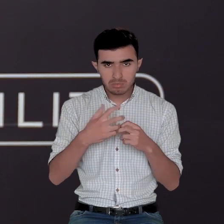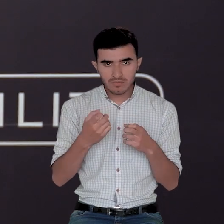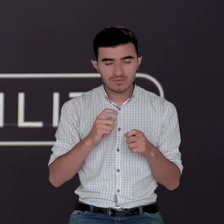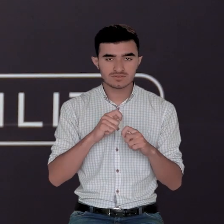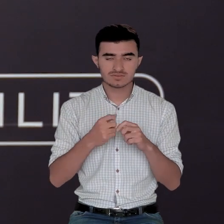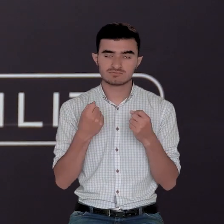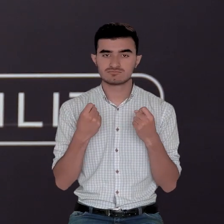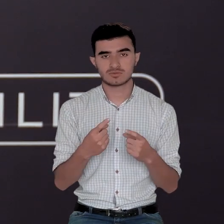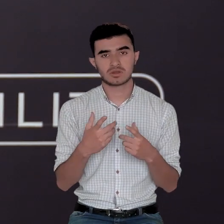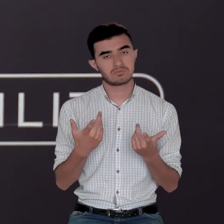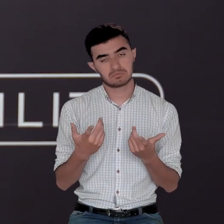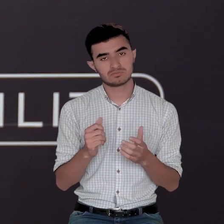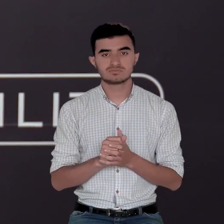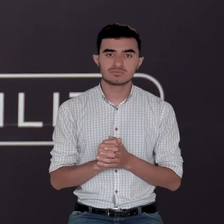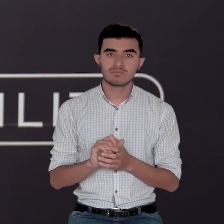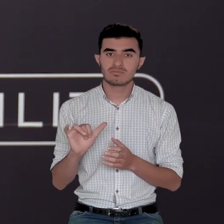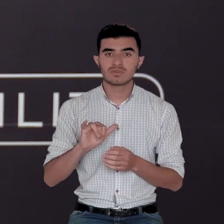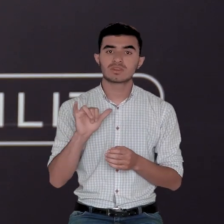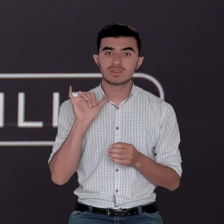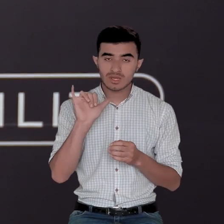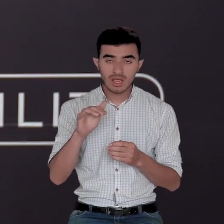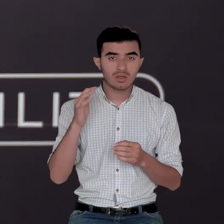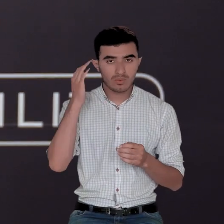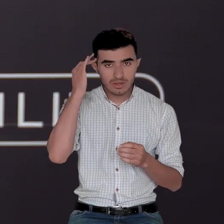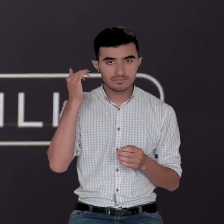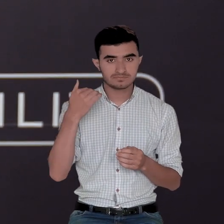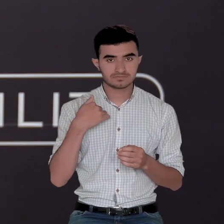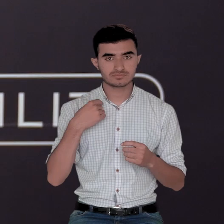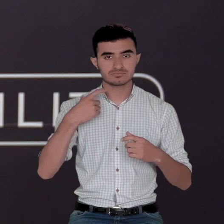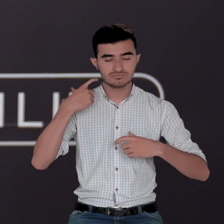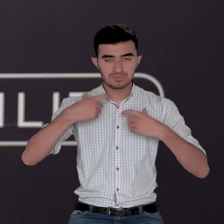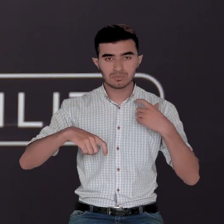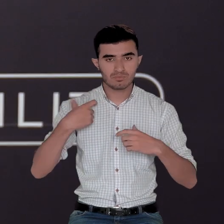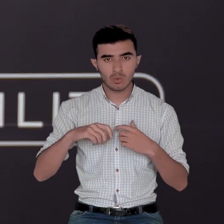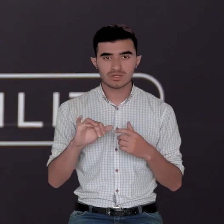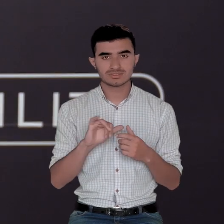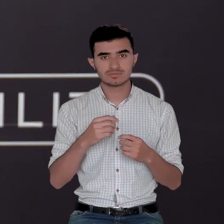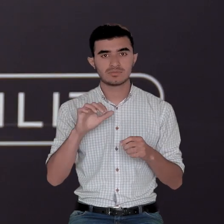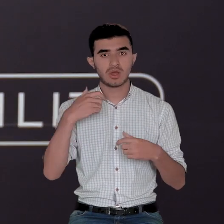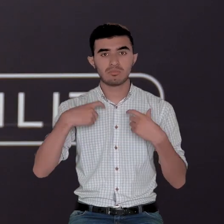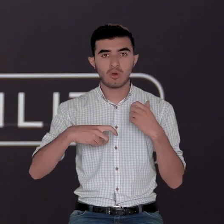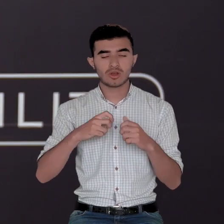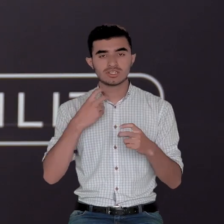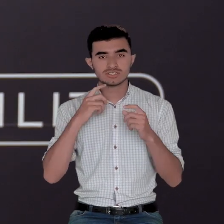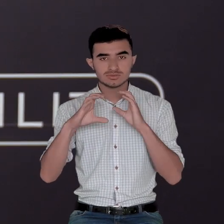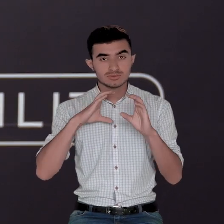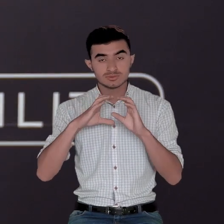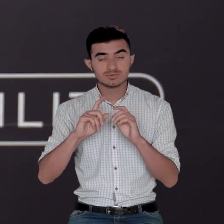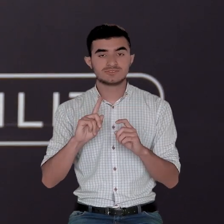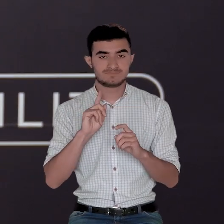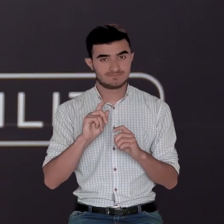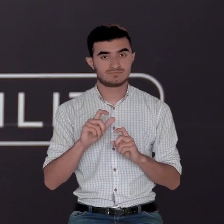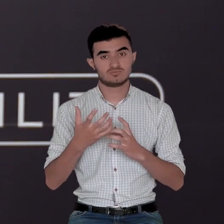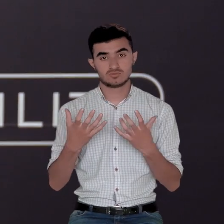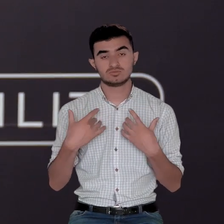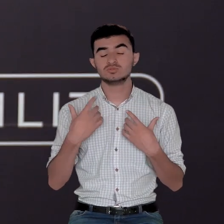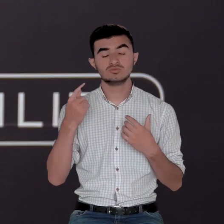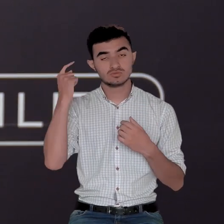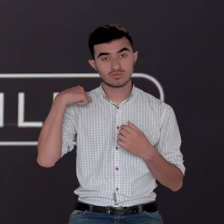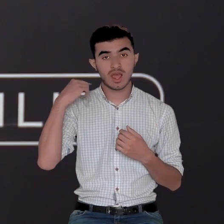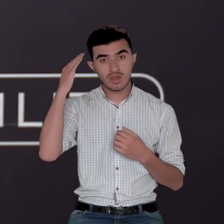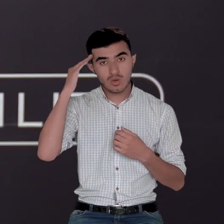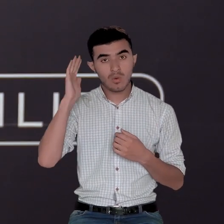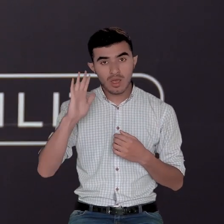the human body to fix the problem. And in that sense, we are the body whisperers of the body. We